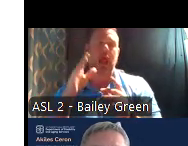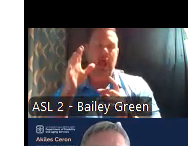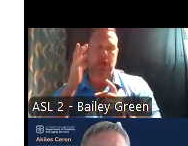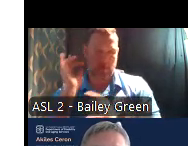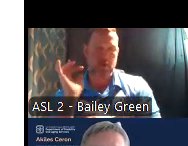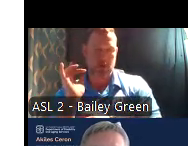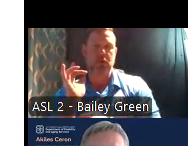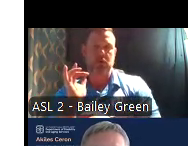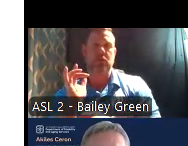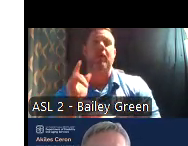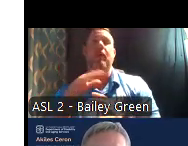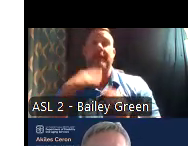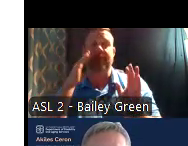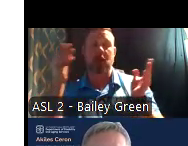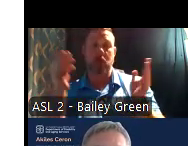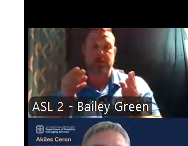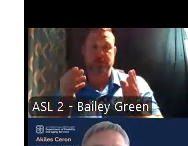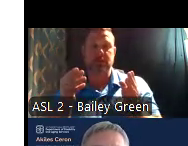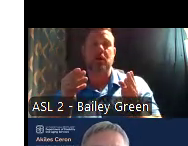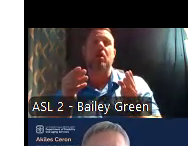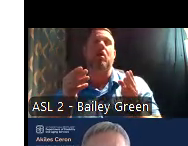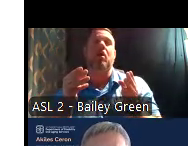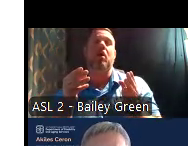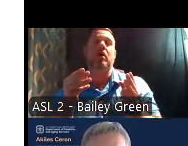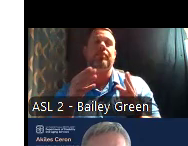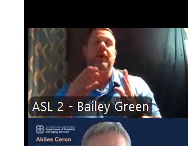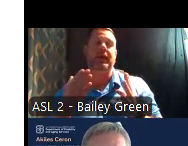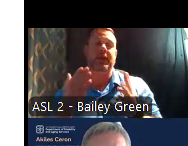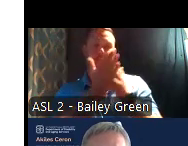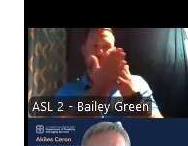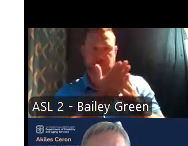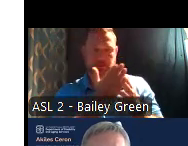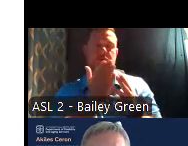What we've been focusing on is on the intervention side.